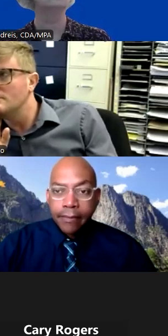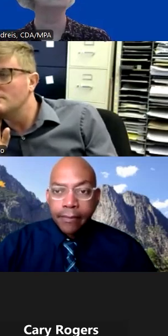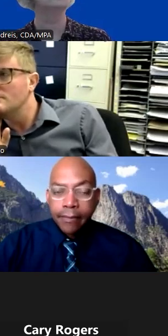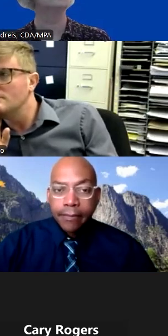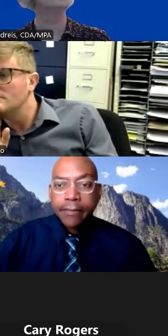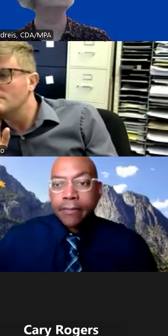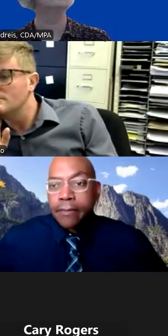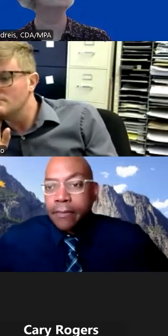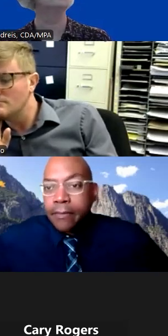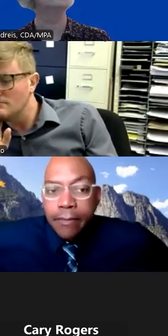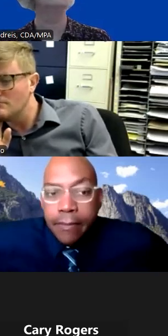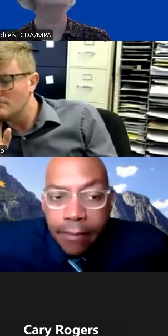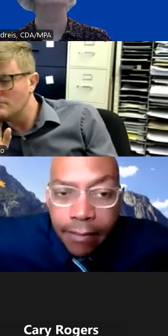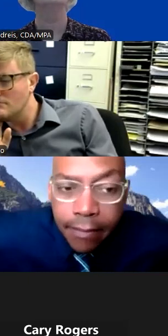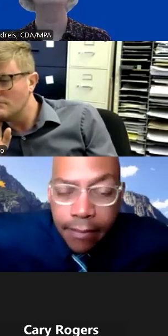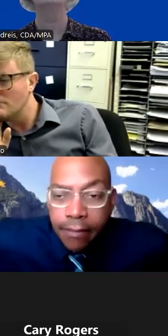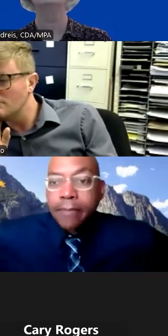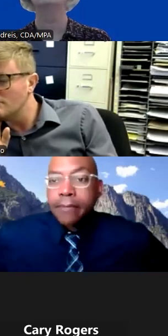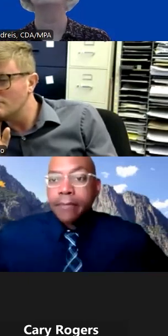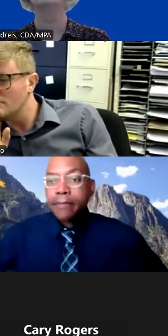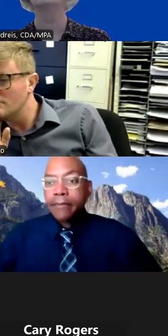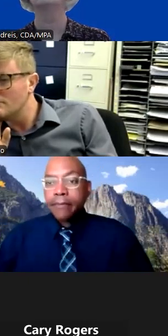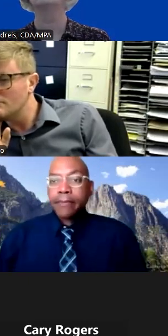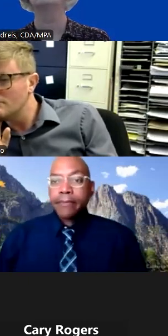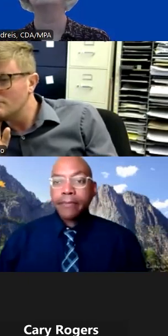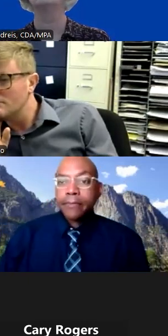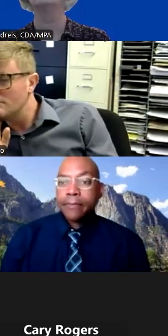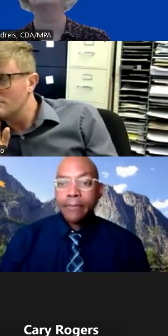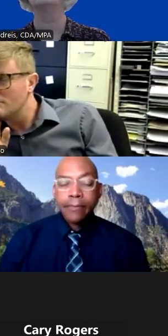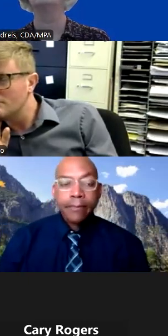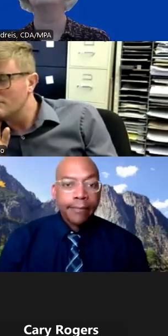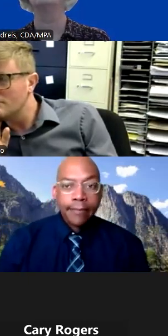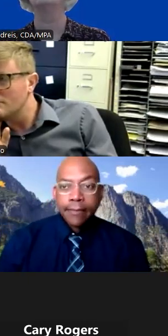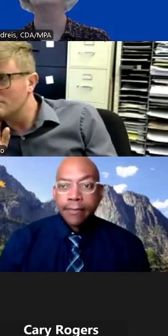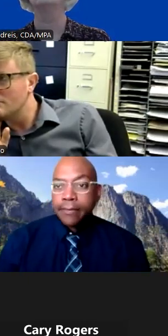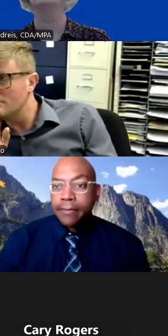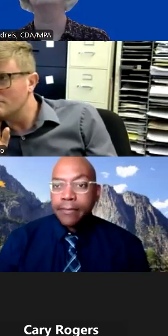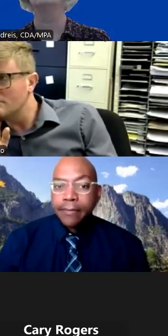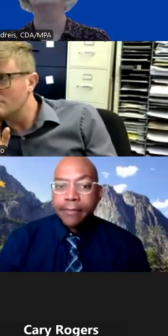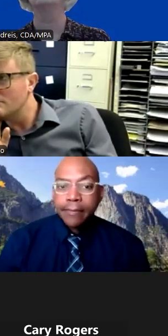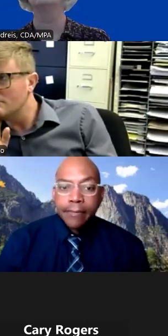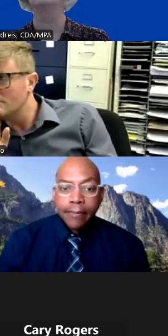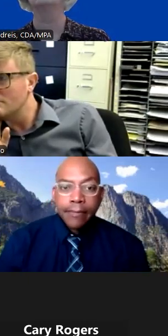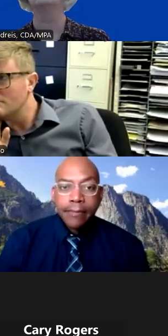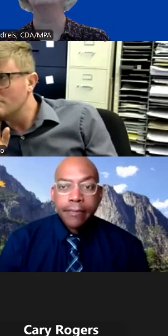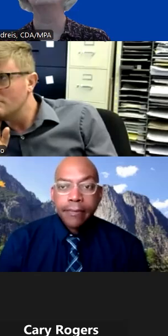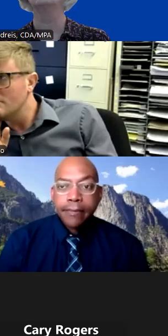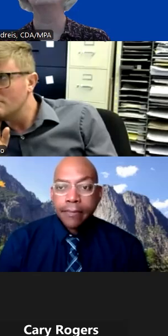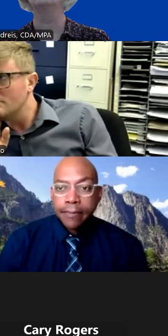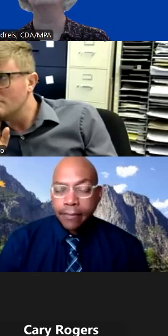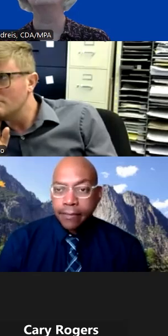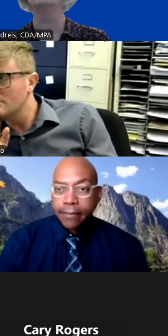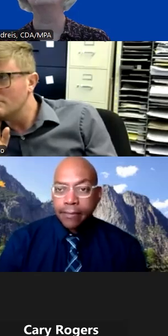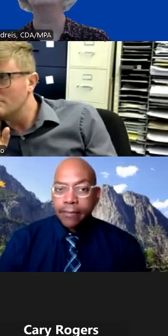as a listing in a provider directory, services that most people would have access to and be eligible